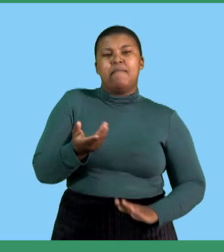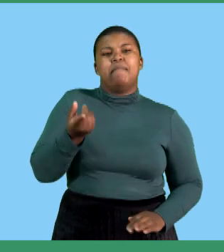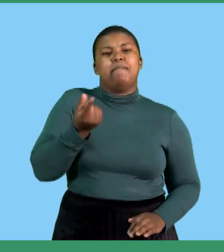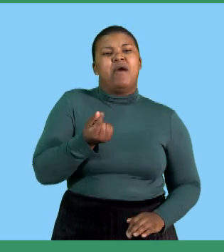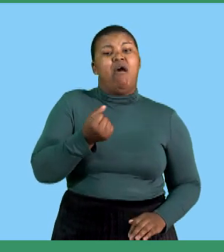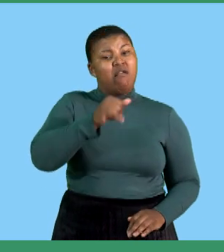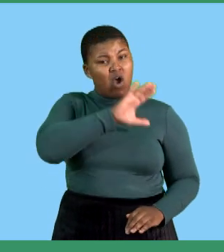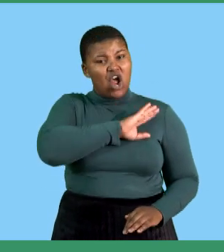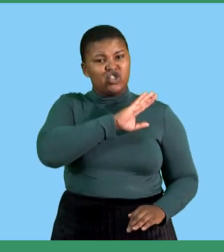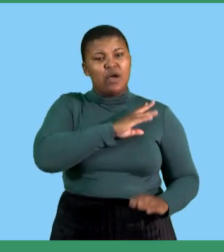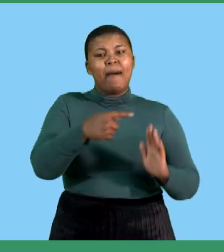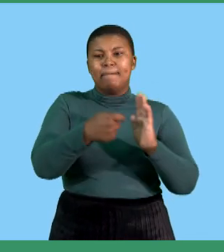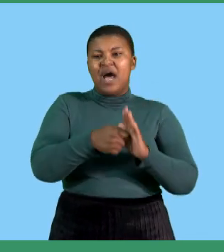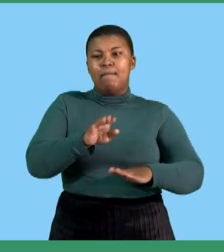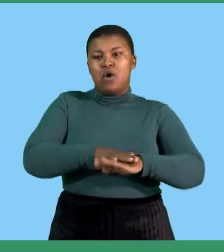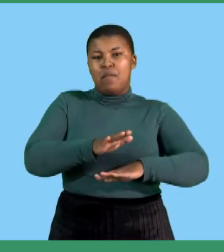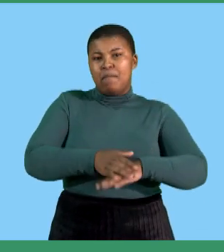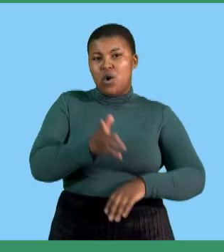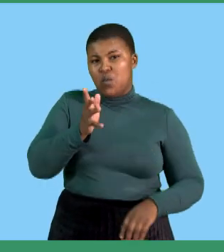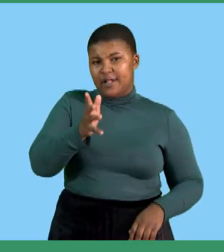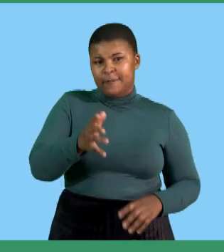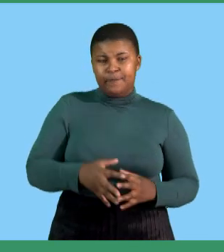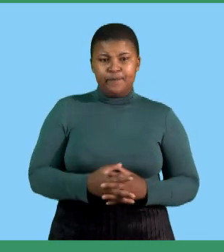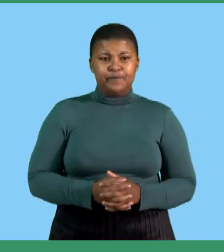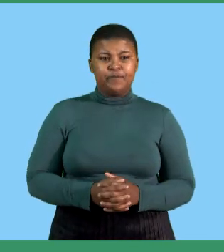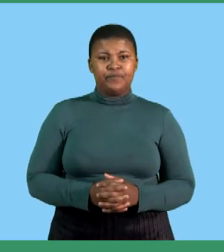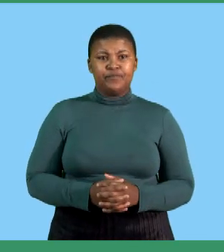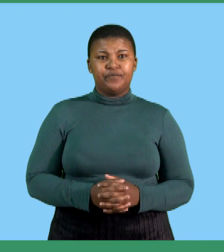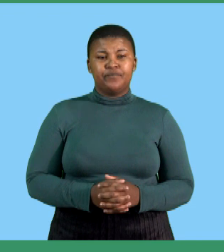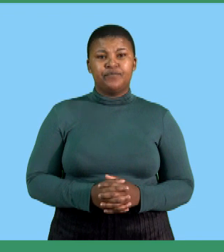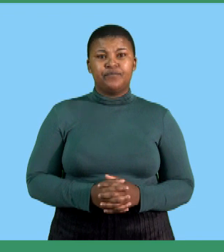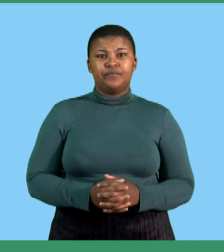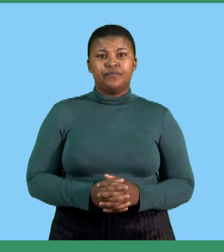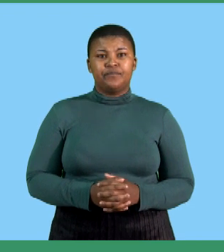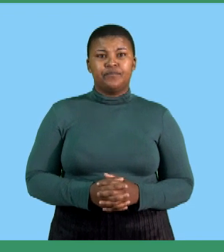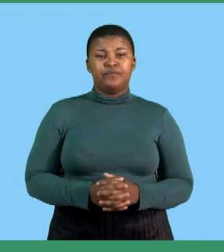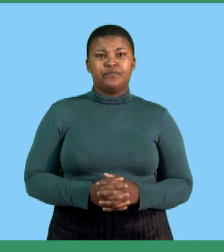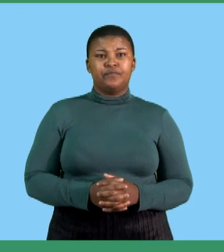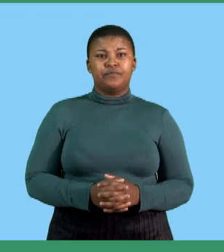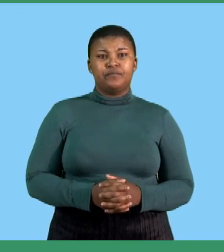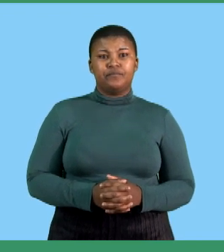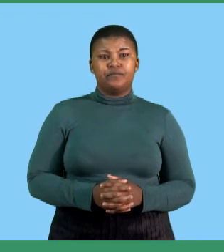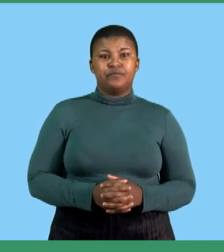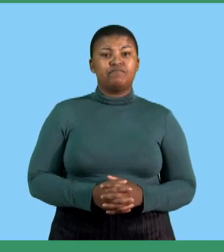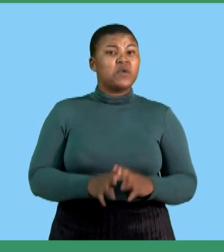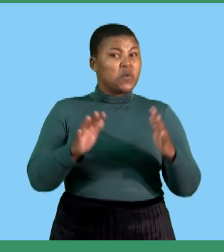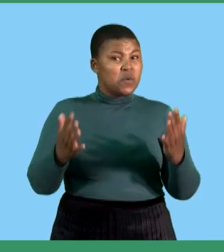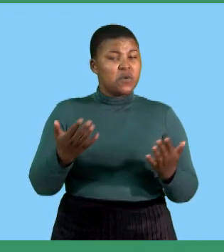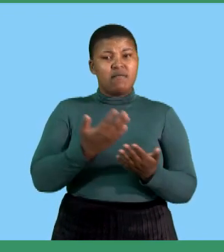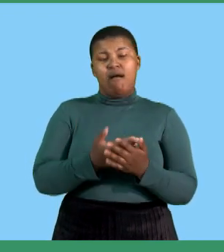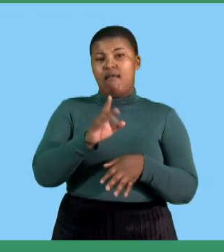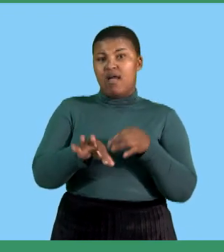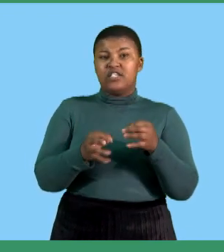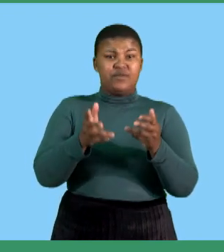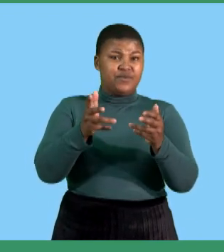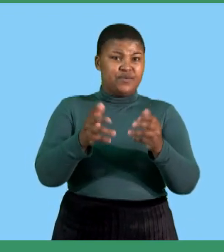our consumers are going to have to pay a higher price for our products. All right, we can also